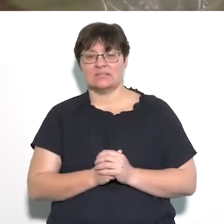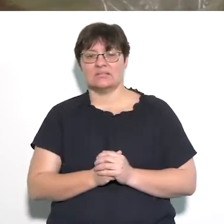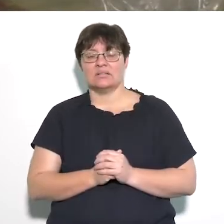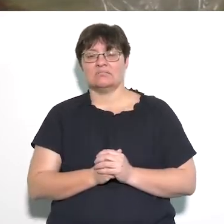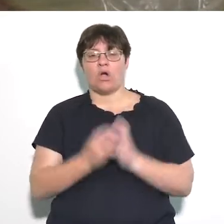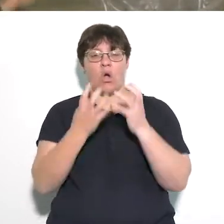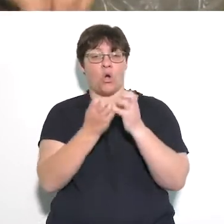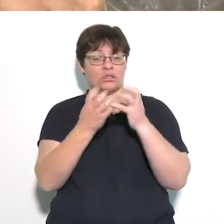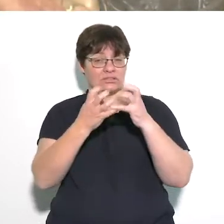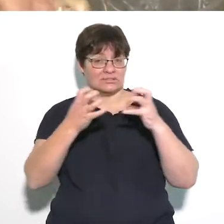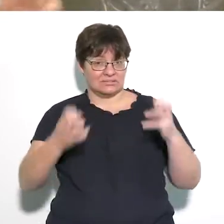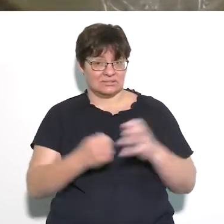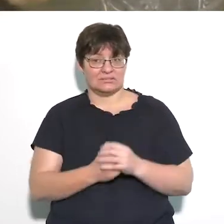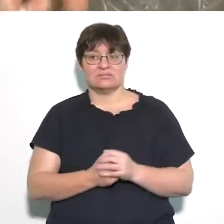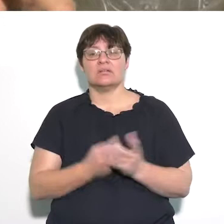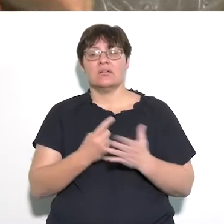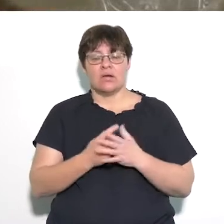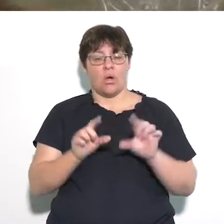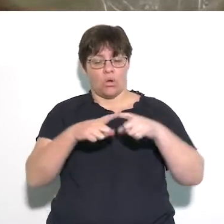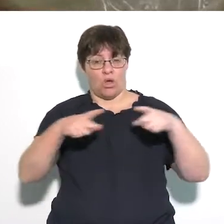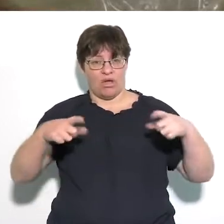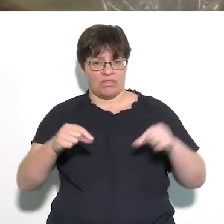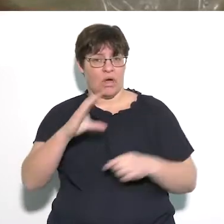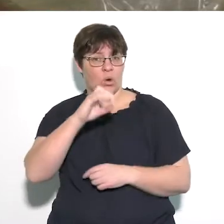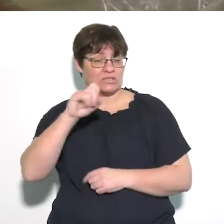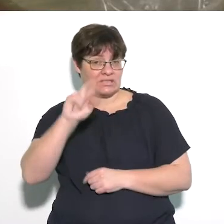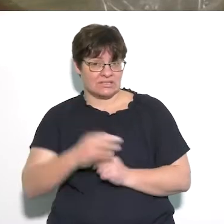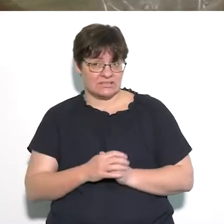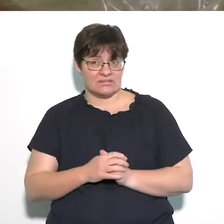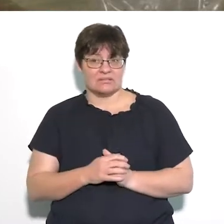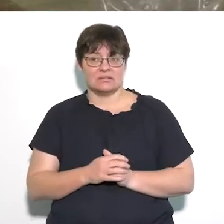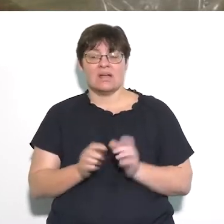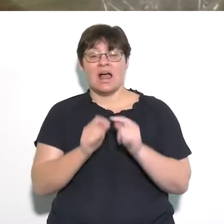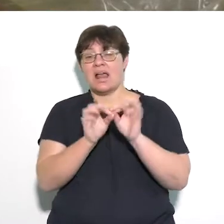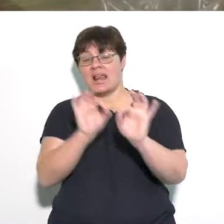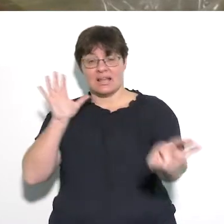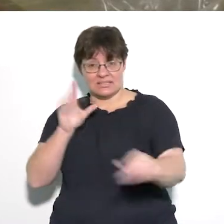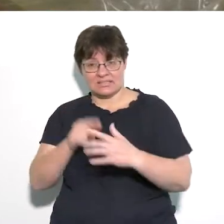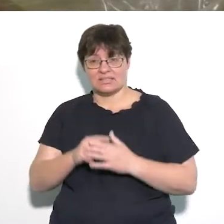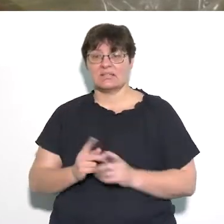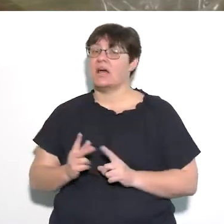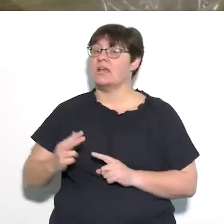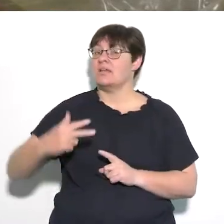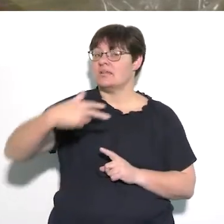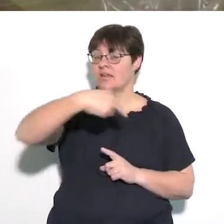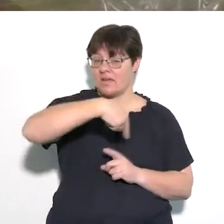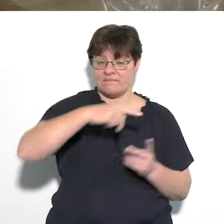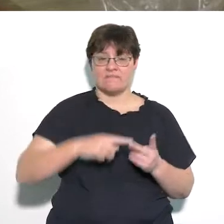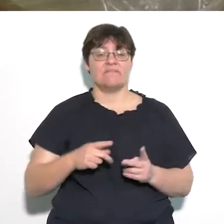a piece of cotton wool, a piece of cotton cloth, a piece of elastic, a craft knife and